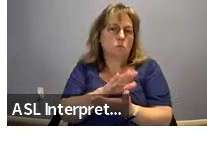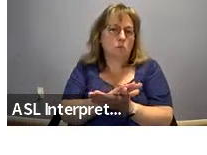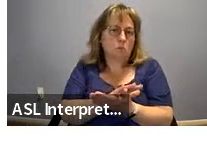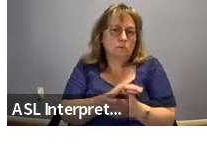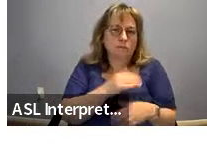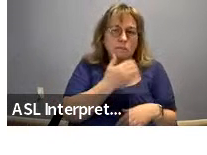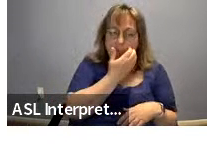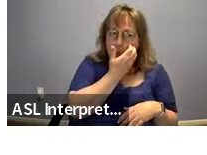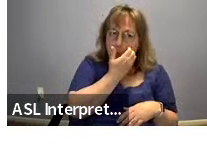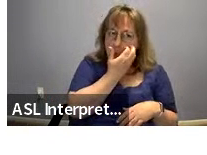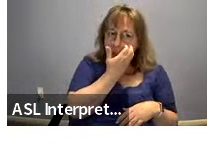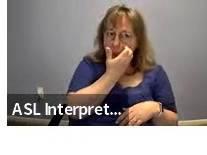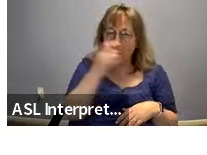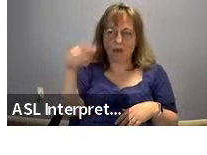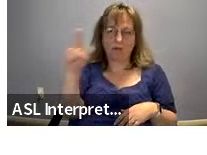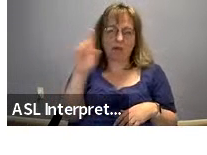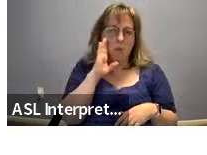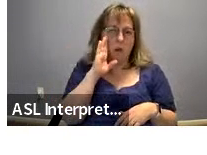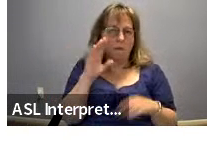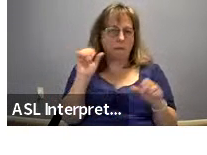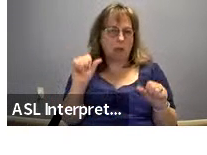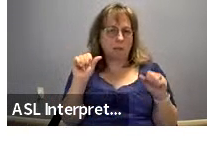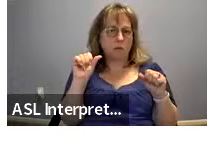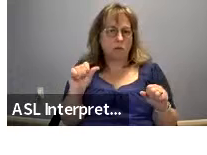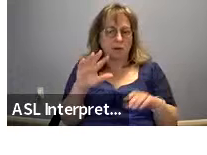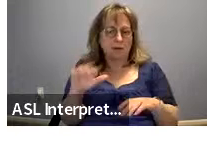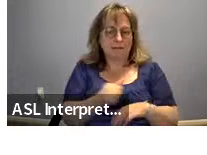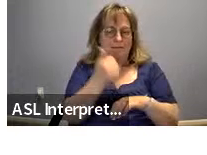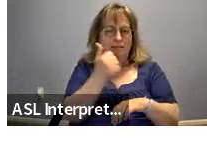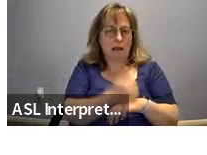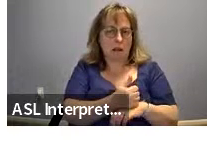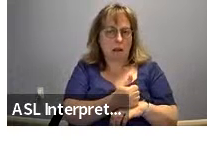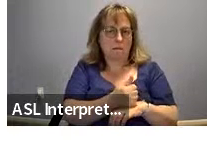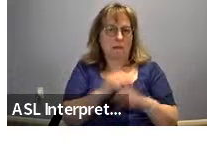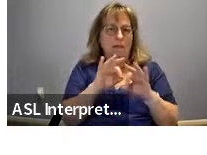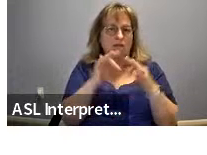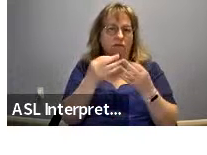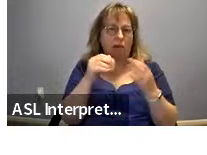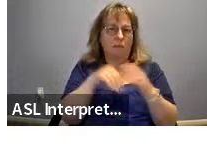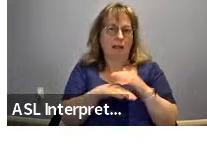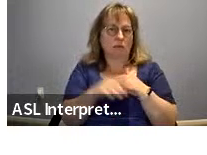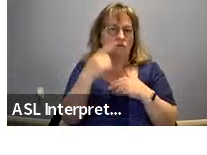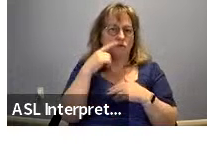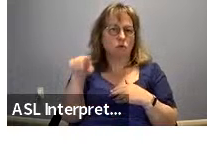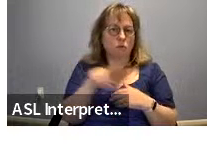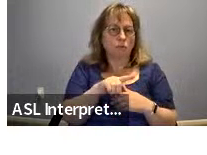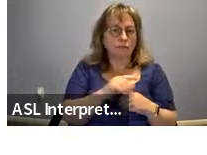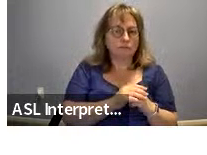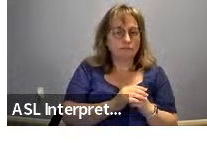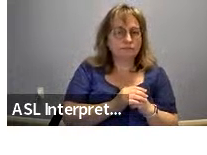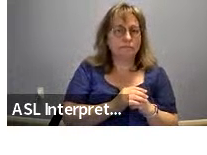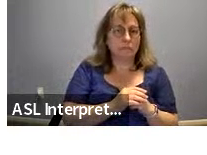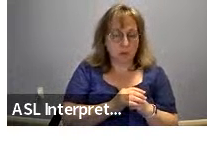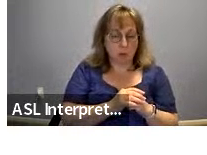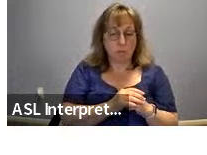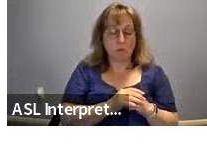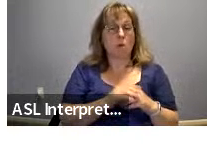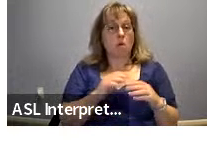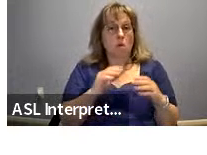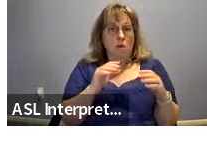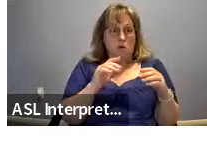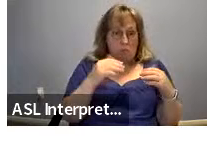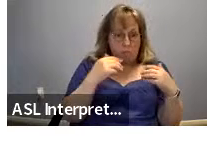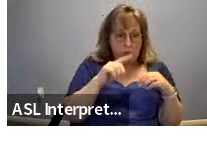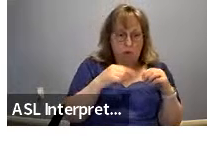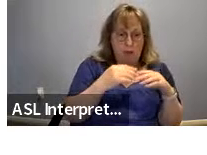school, and they would be able to set up family access for you. So once you have that username and login,